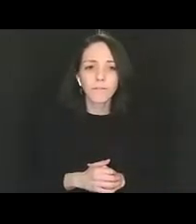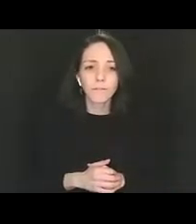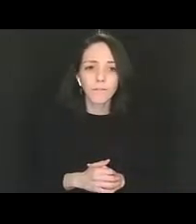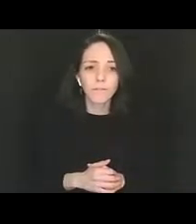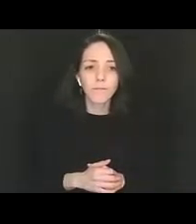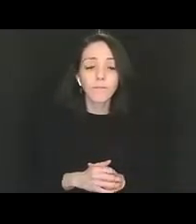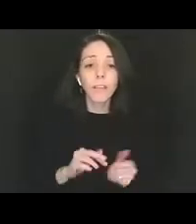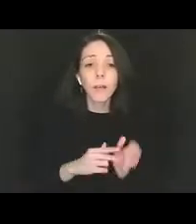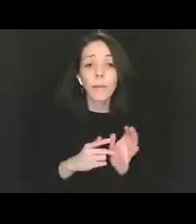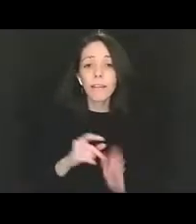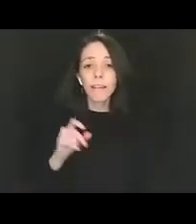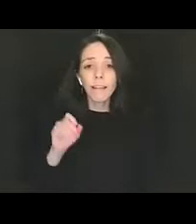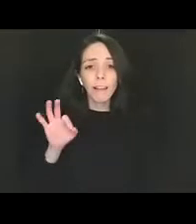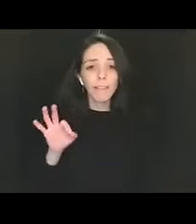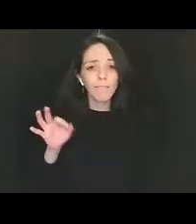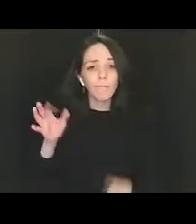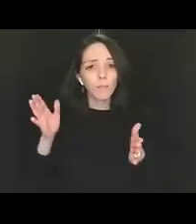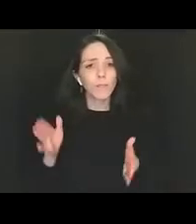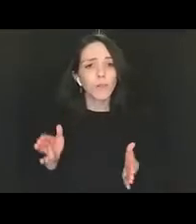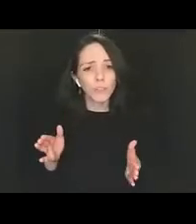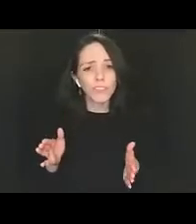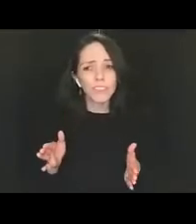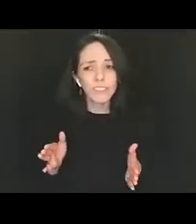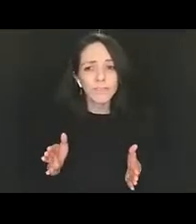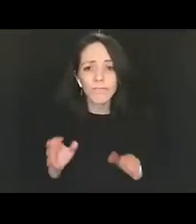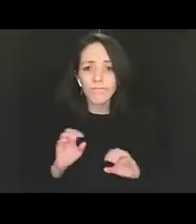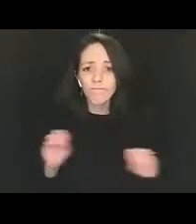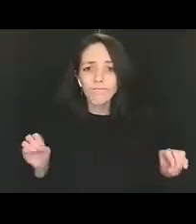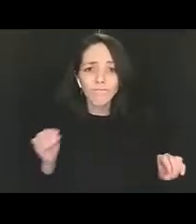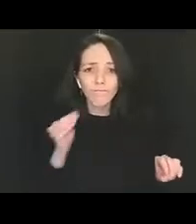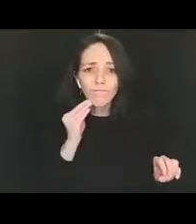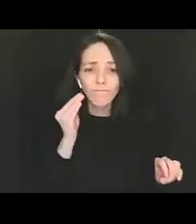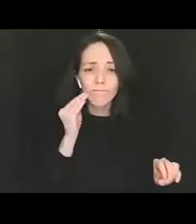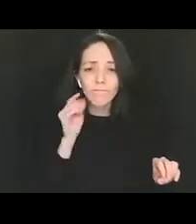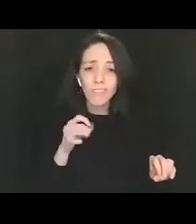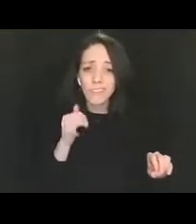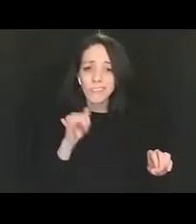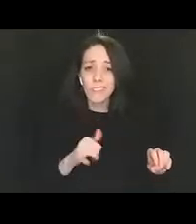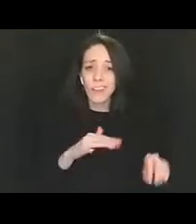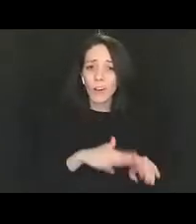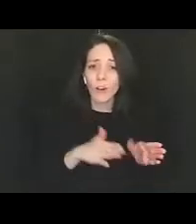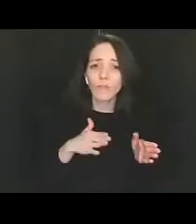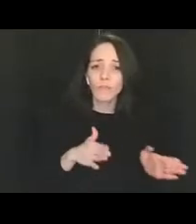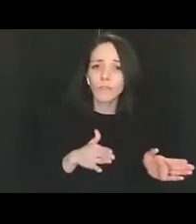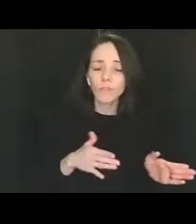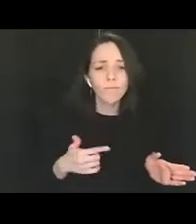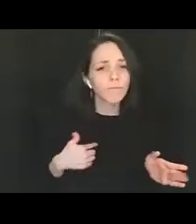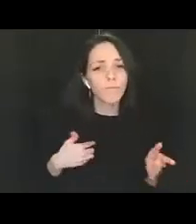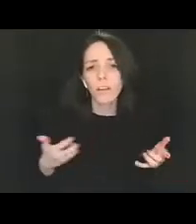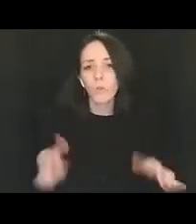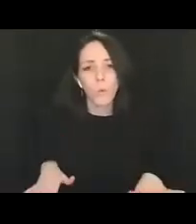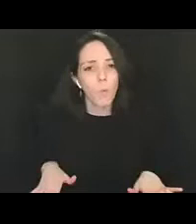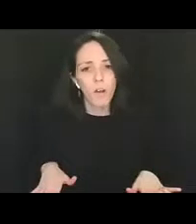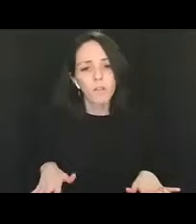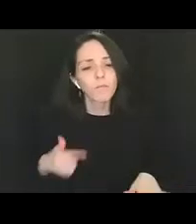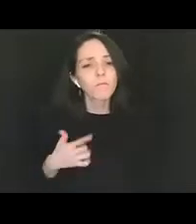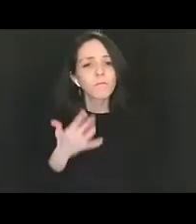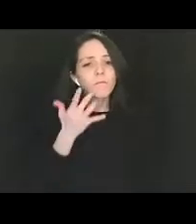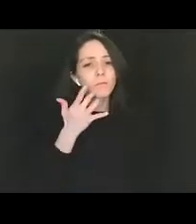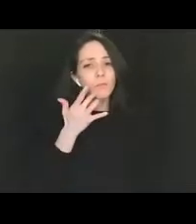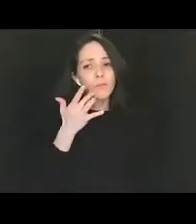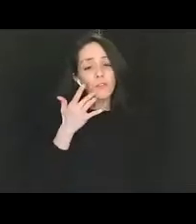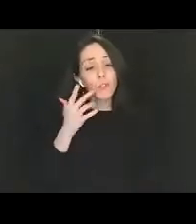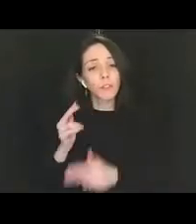waiting room for permanent housing, but help them to let them live in a more dignified way in